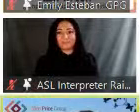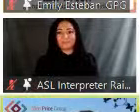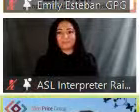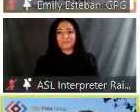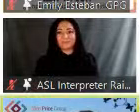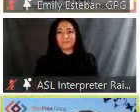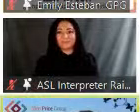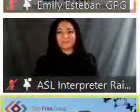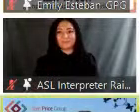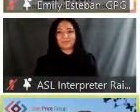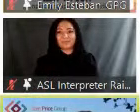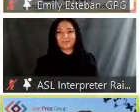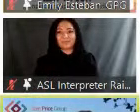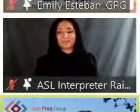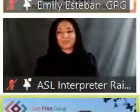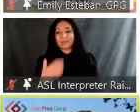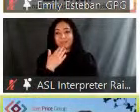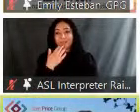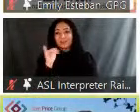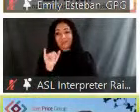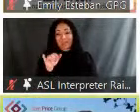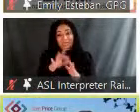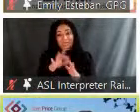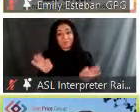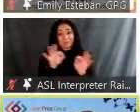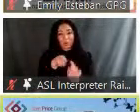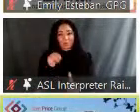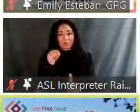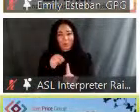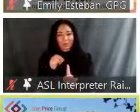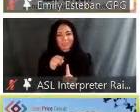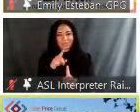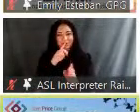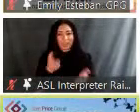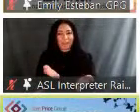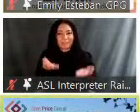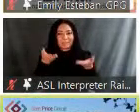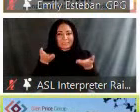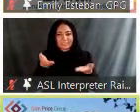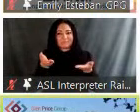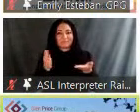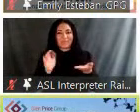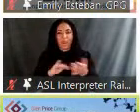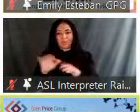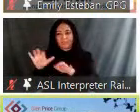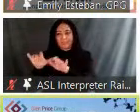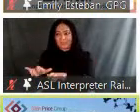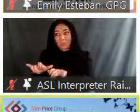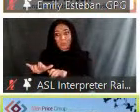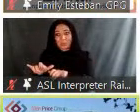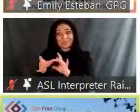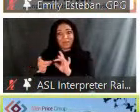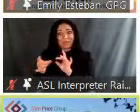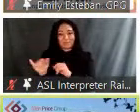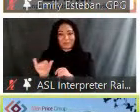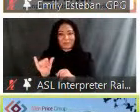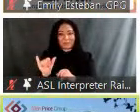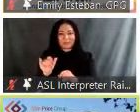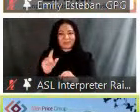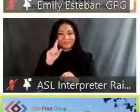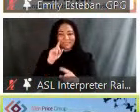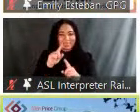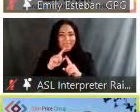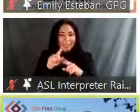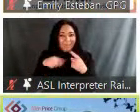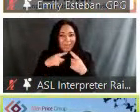up a thread that's going on in the discourse around thinking about ratios differently for children with disabilities and